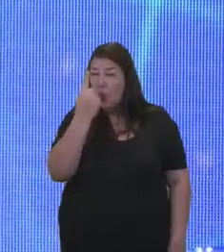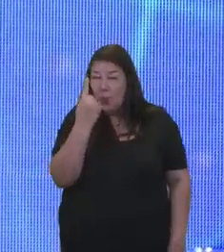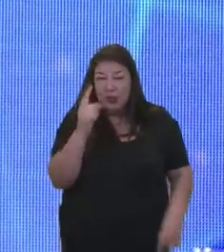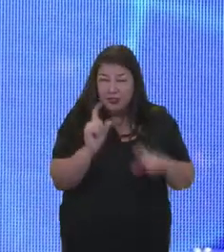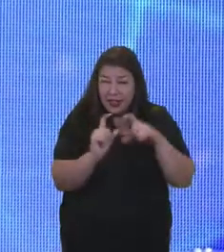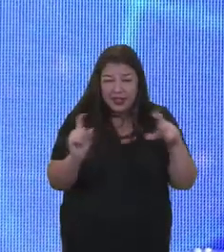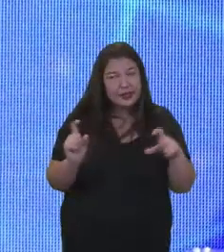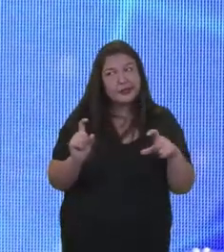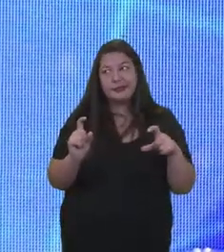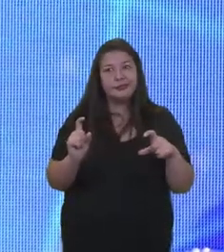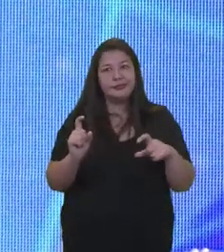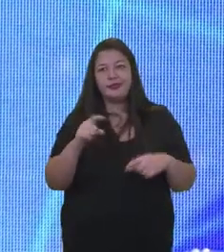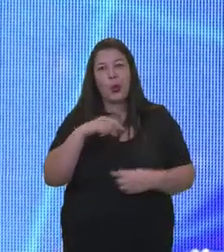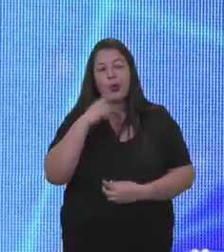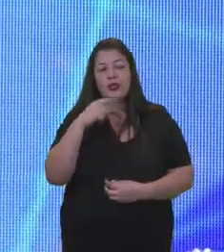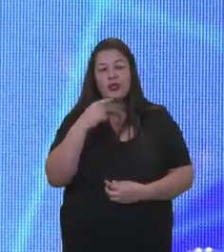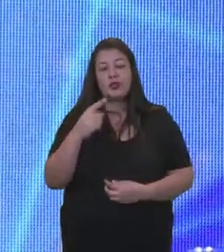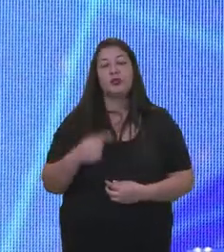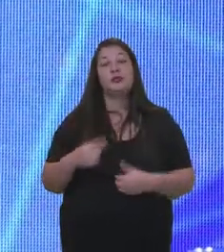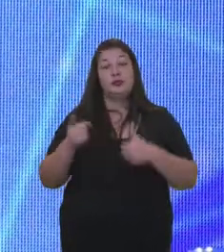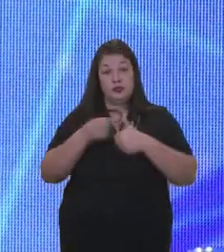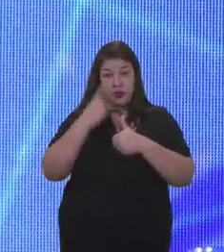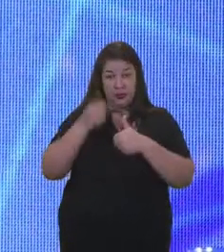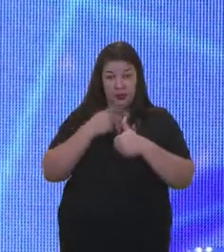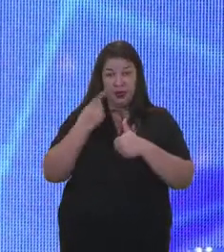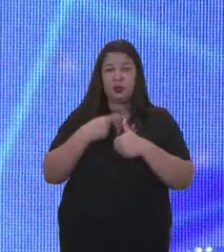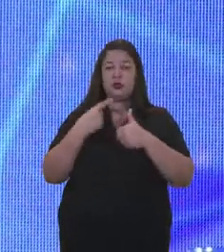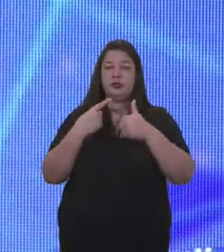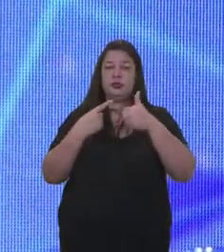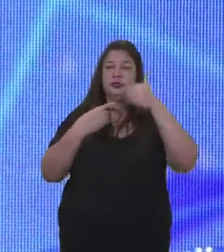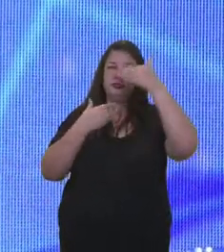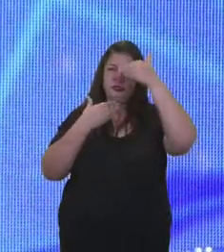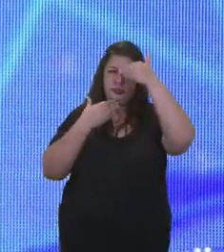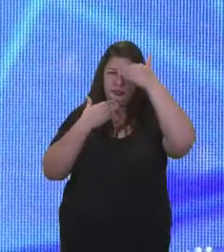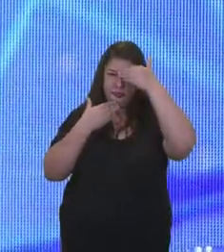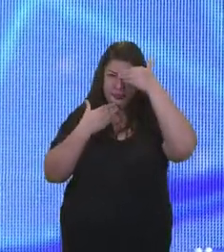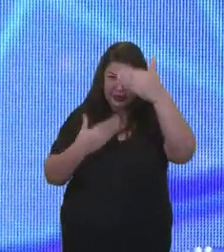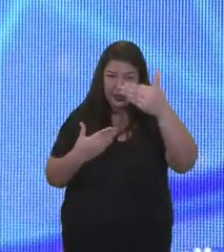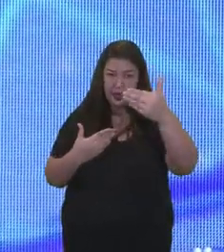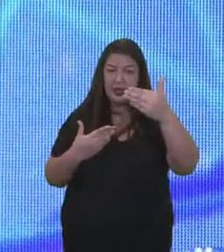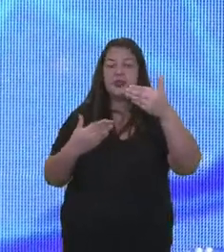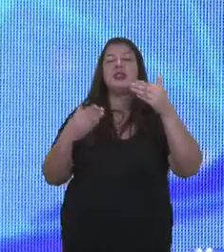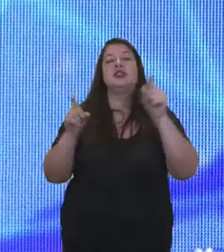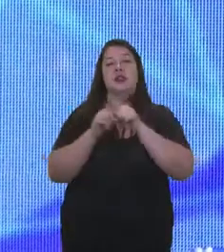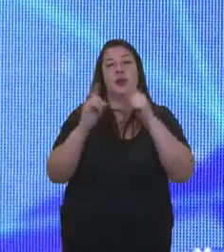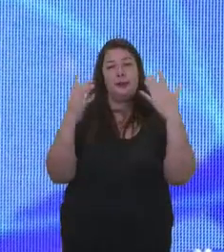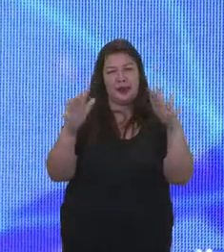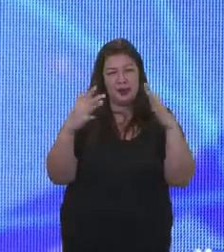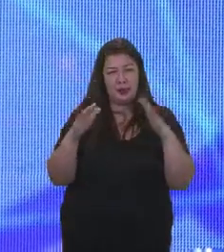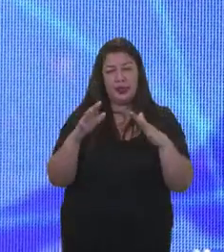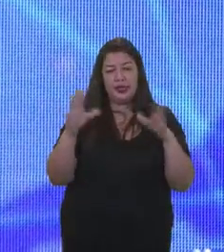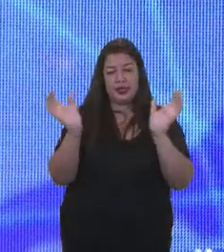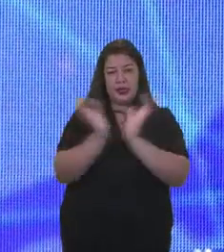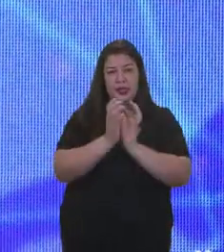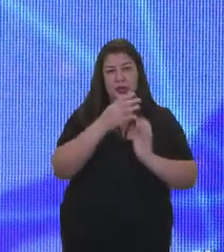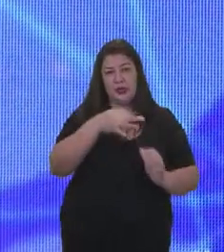It's too much to synthesize in one. The first word is gratitude and congratulations to